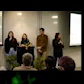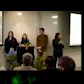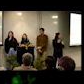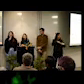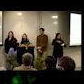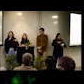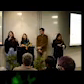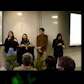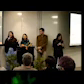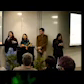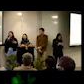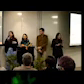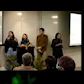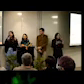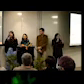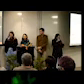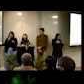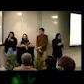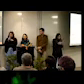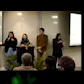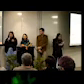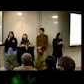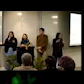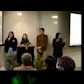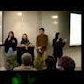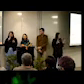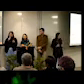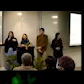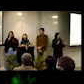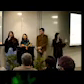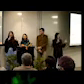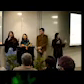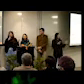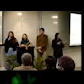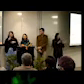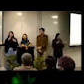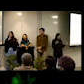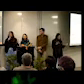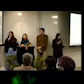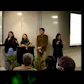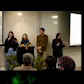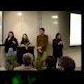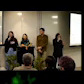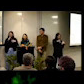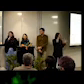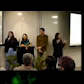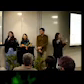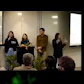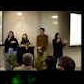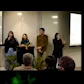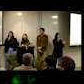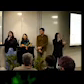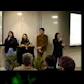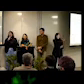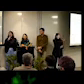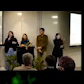sitting down and doing something. Giving them a focused physical, tactile activity actually improves other areas of their